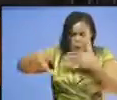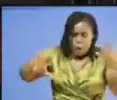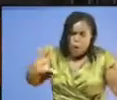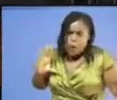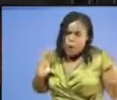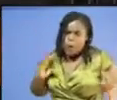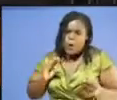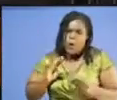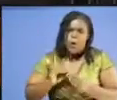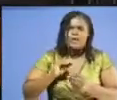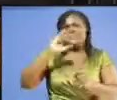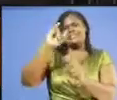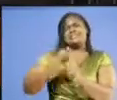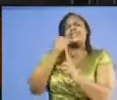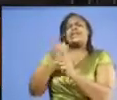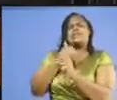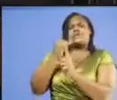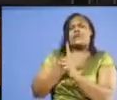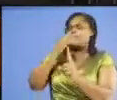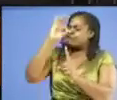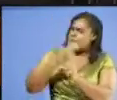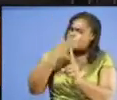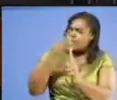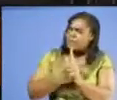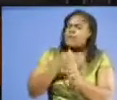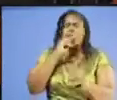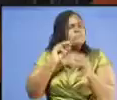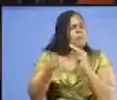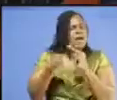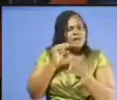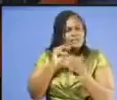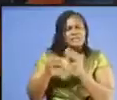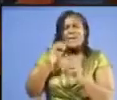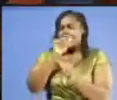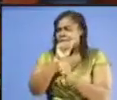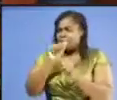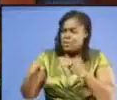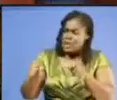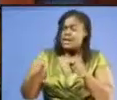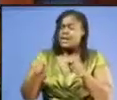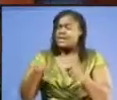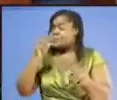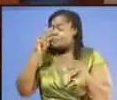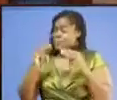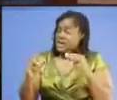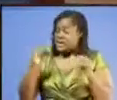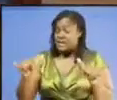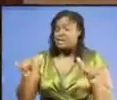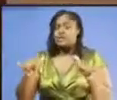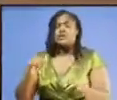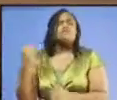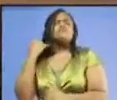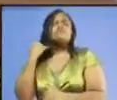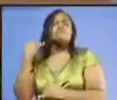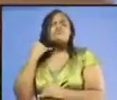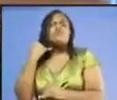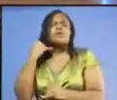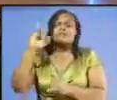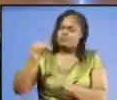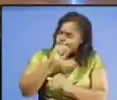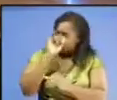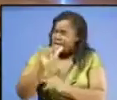life in January and February and March and April and May and June